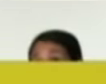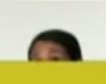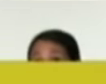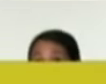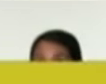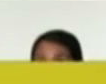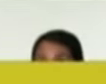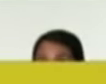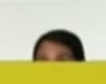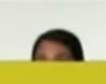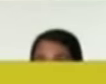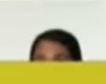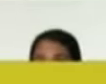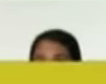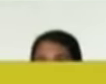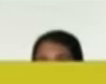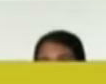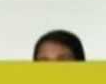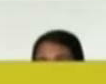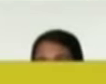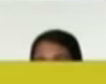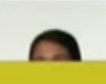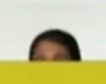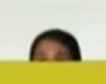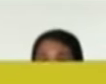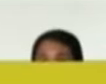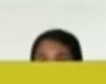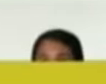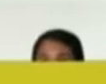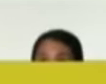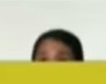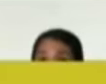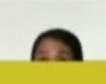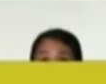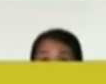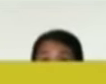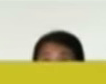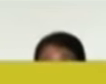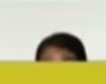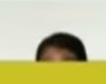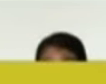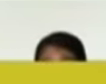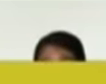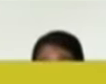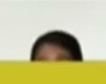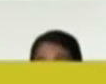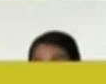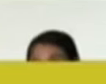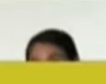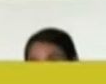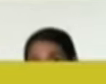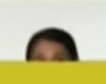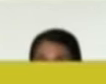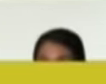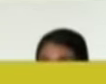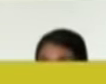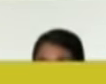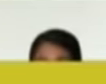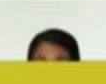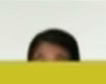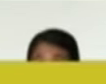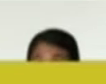of China Xi Jinping summoned five initiatives related to the development